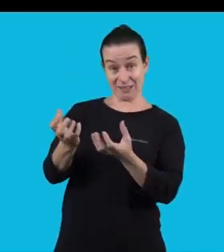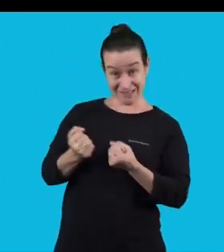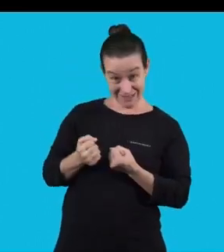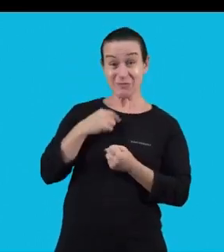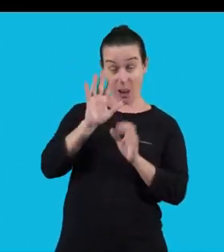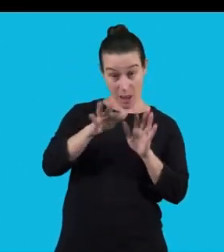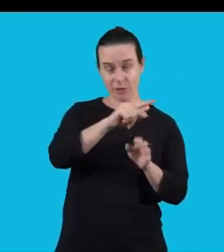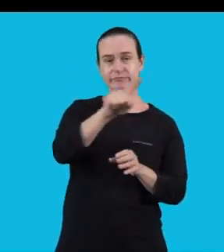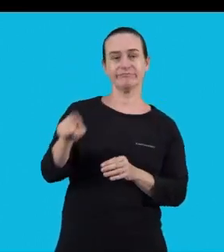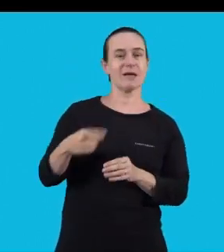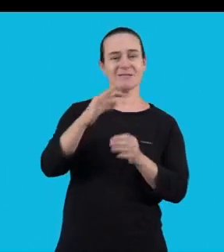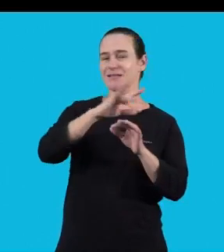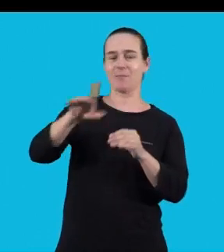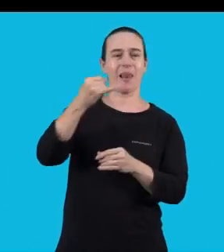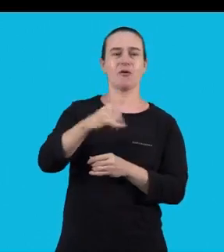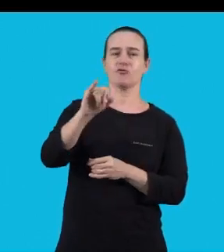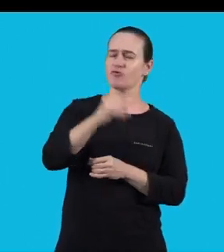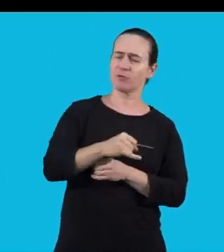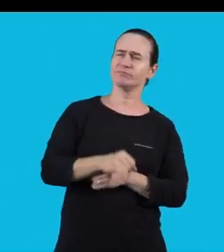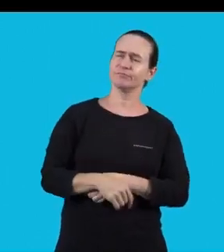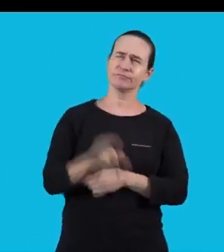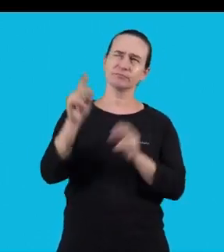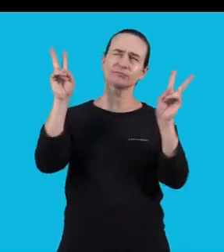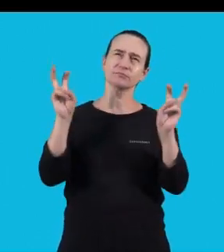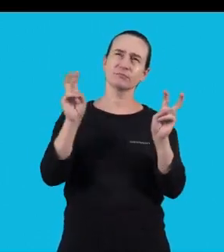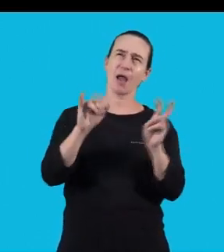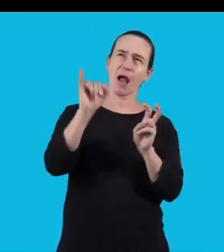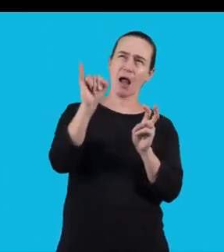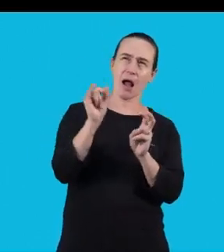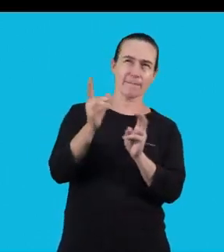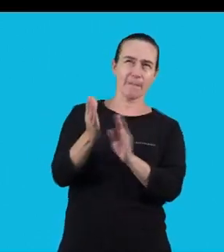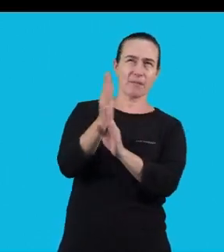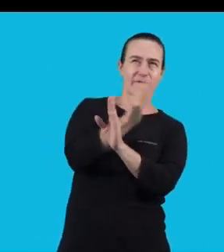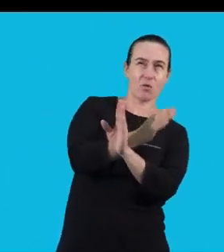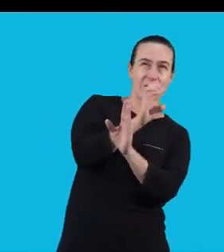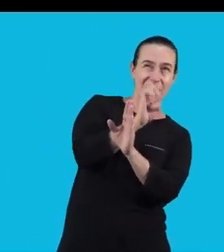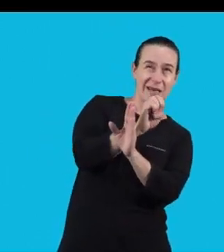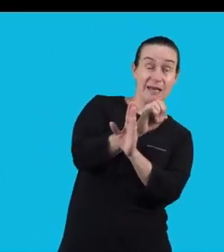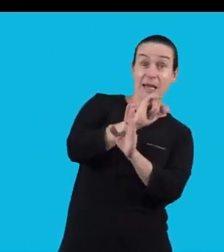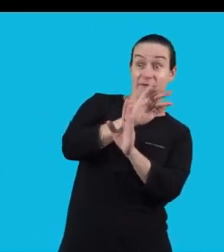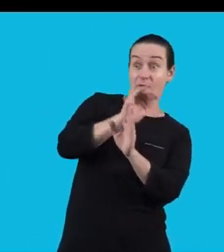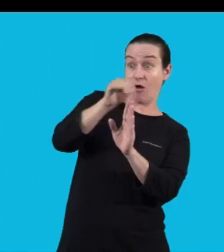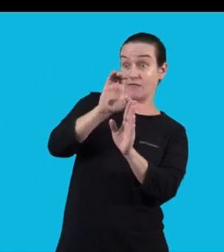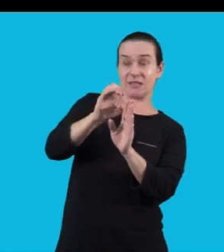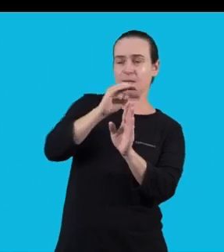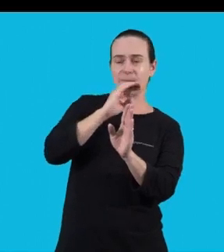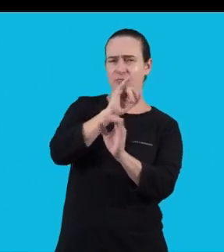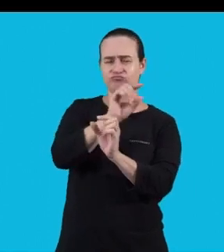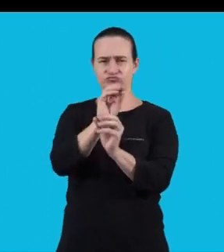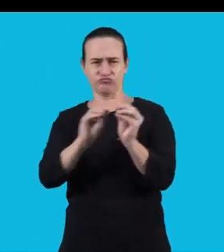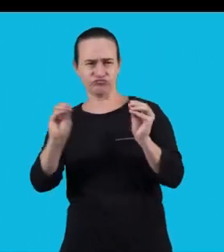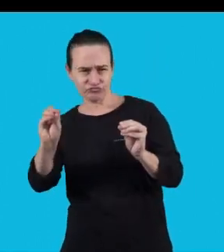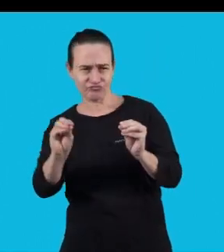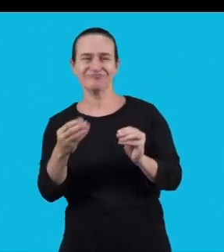spelled incorrectly, and then we remember the rule I before E except after C. Revise your basic rules of